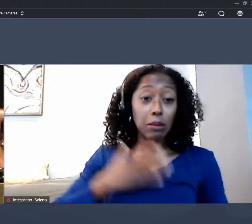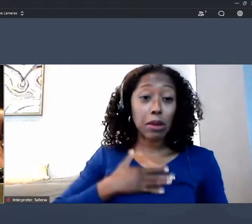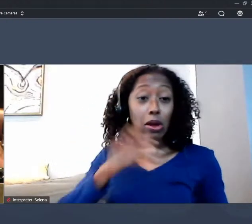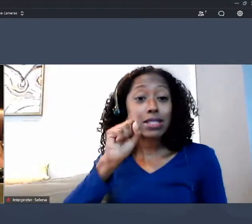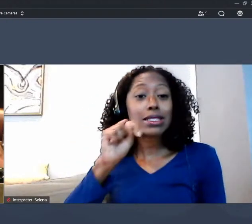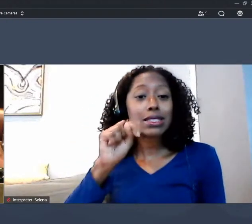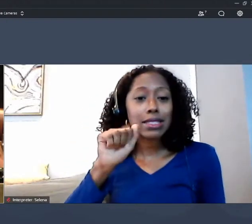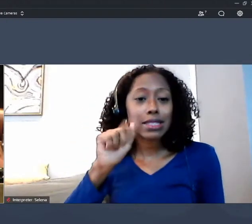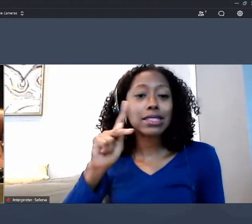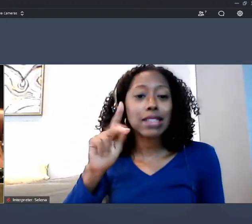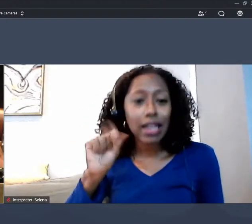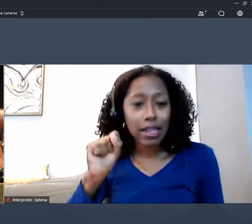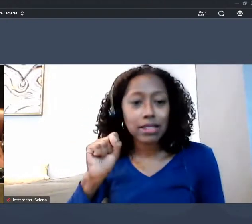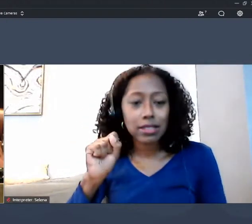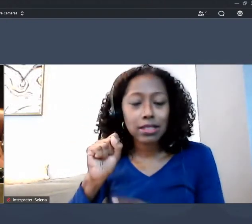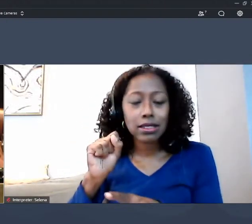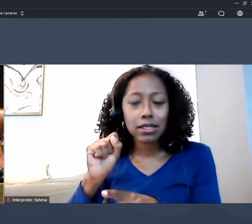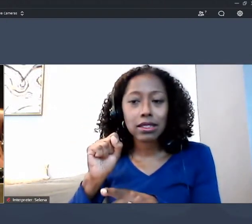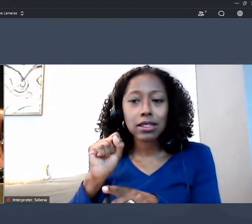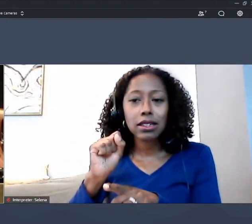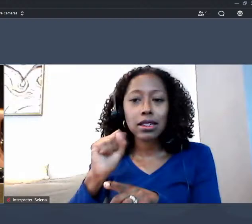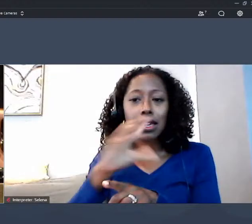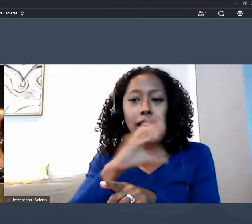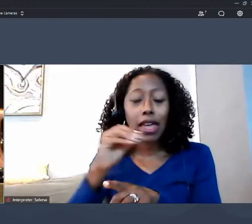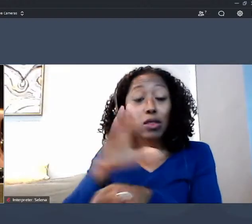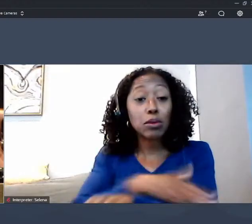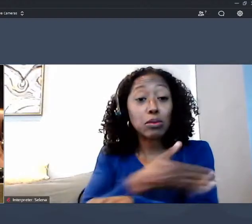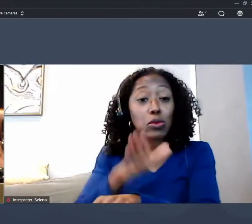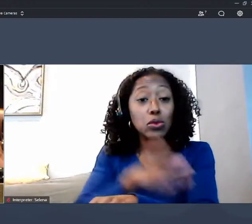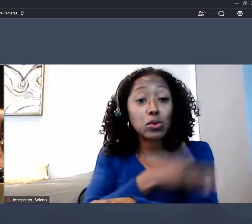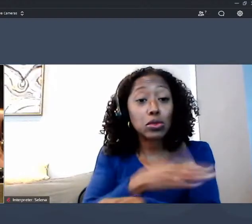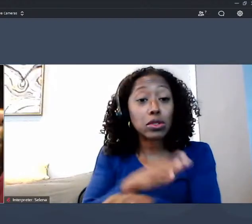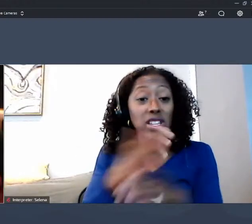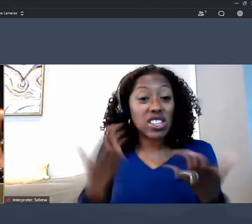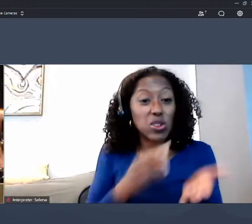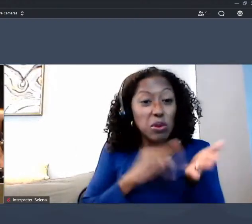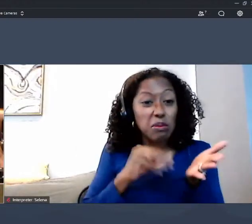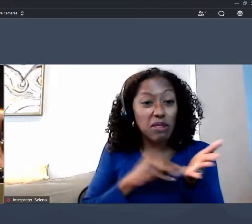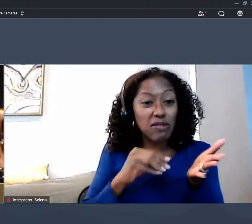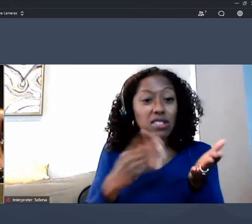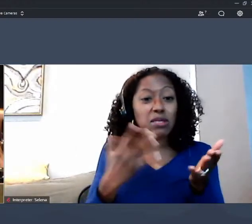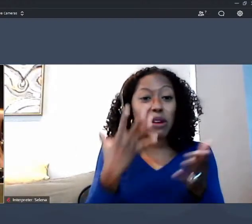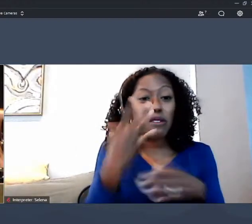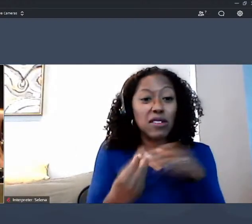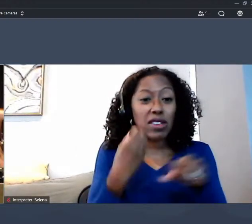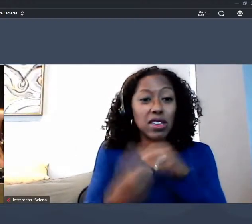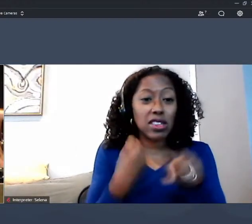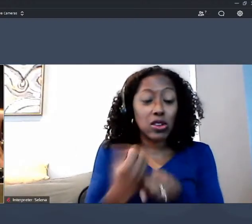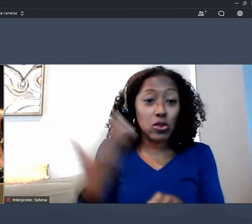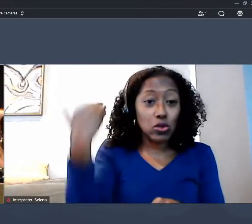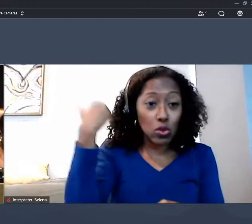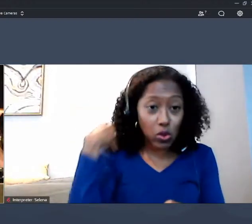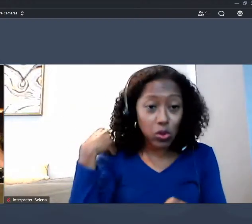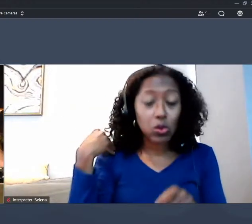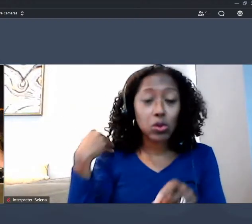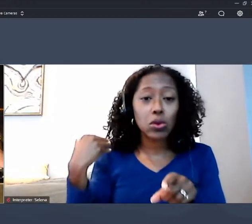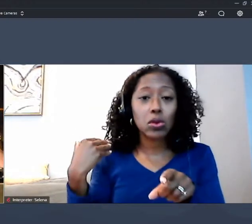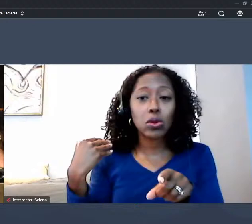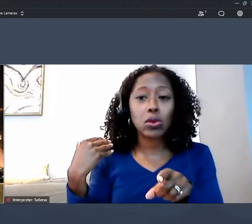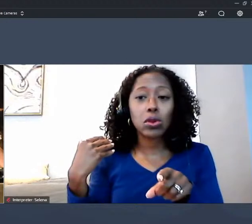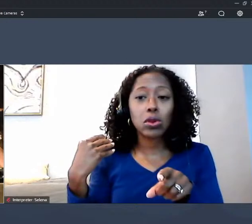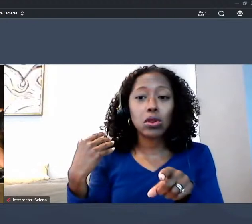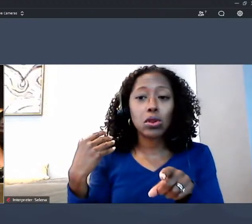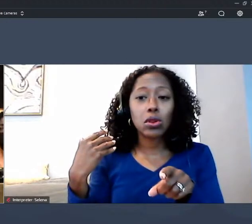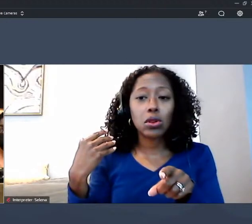and the music scene that existed in Memphis some 50 plus years ago, a lot of the foundation of that was